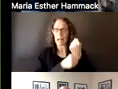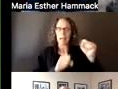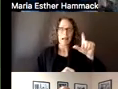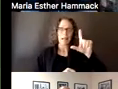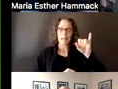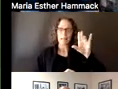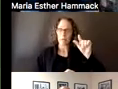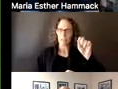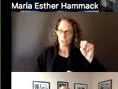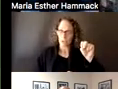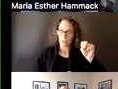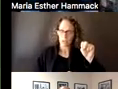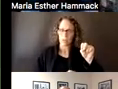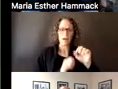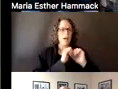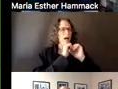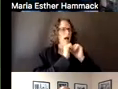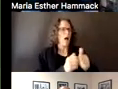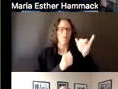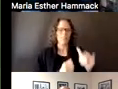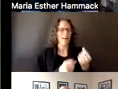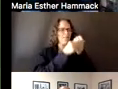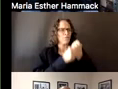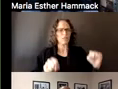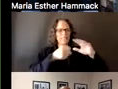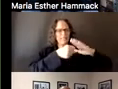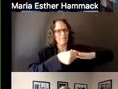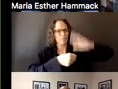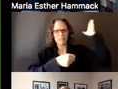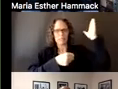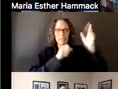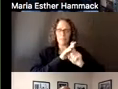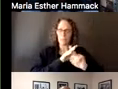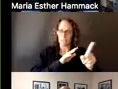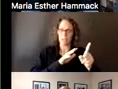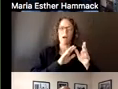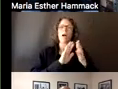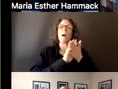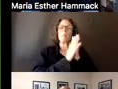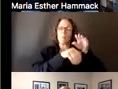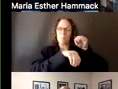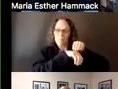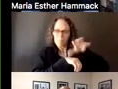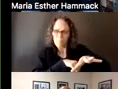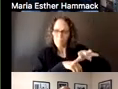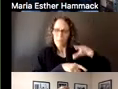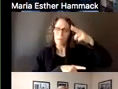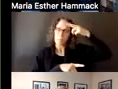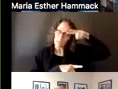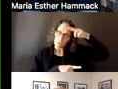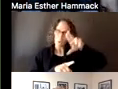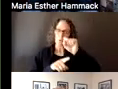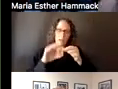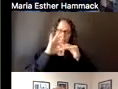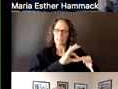how Black liberation connected and shaped the histories of Mexico and the United States, and